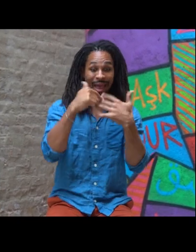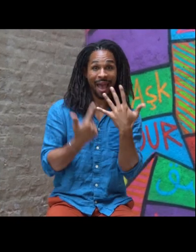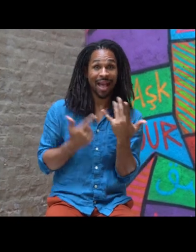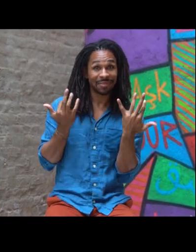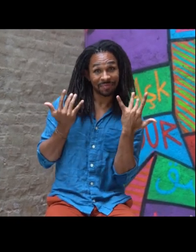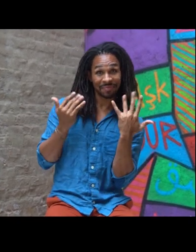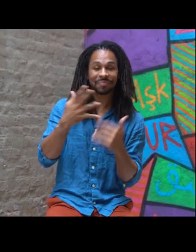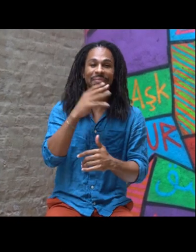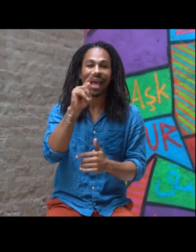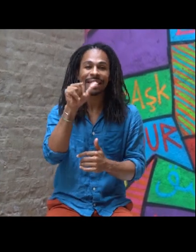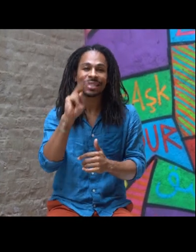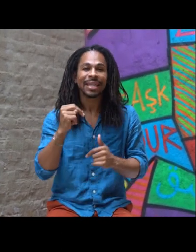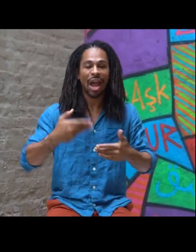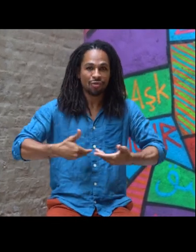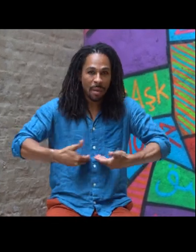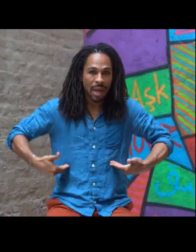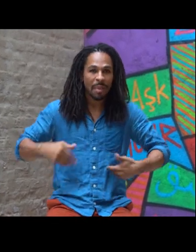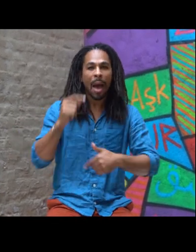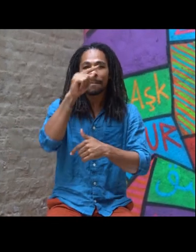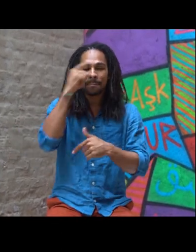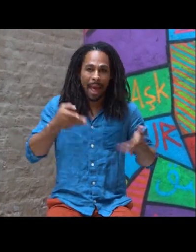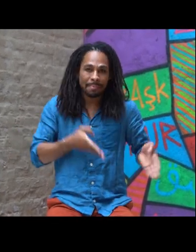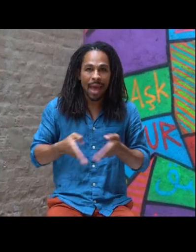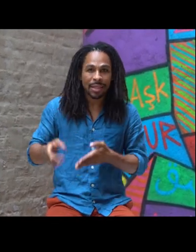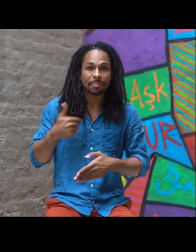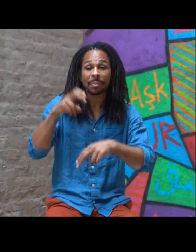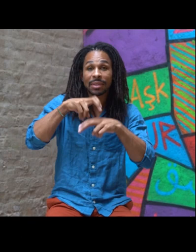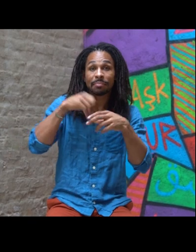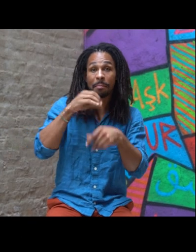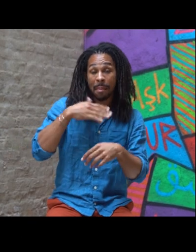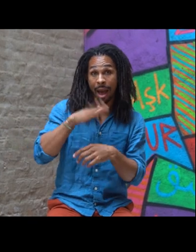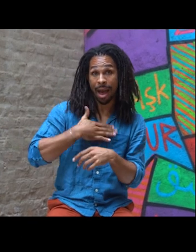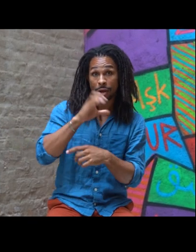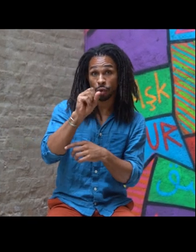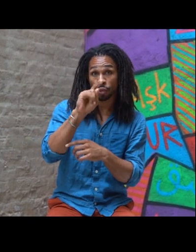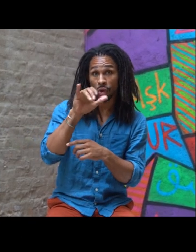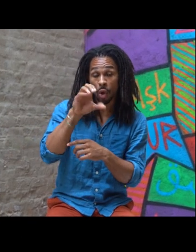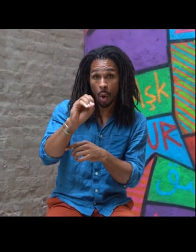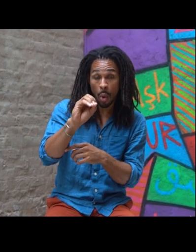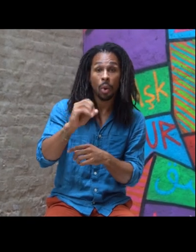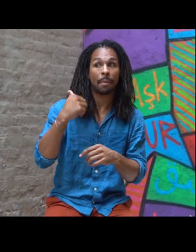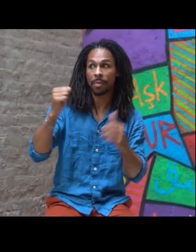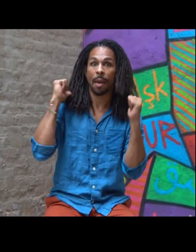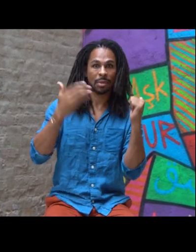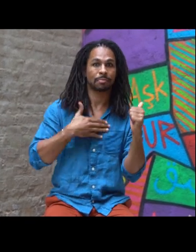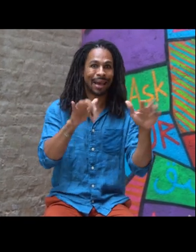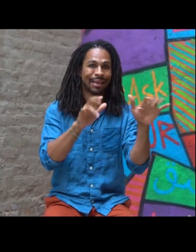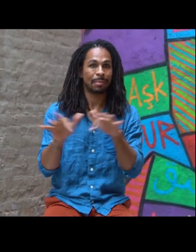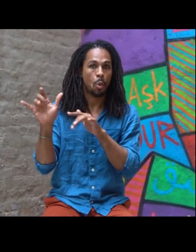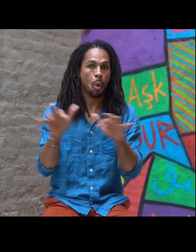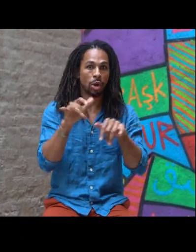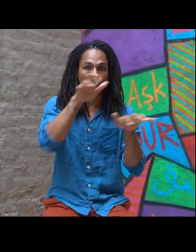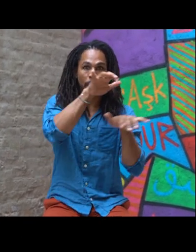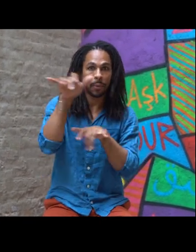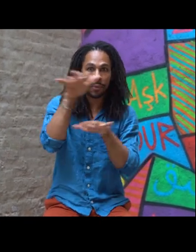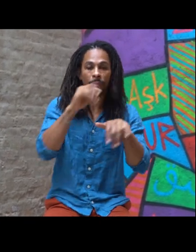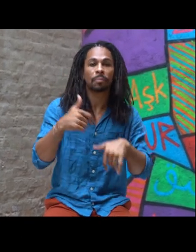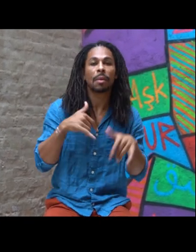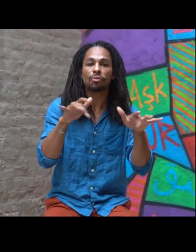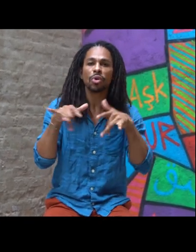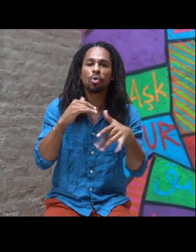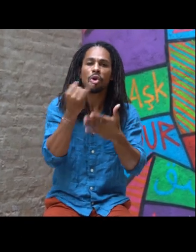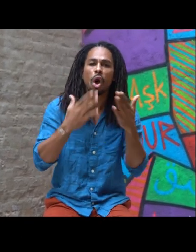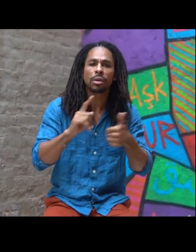a tan crop top, black pants, and I'm sitting in my studio, and behind me are my keyboards.